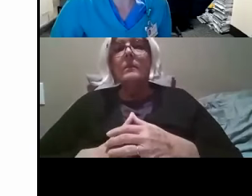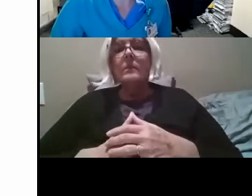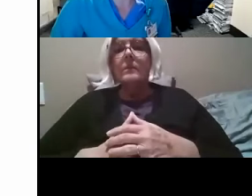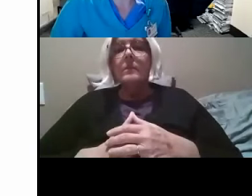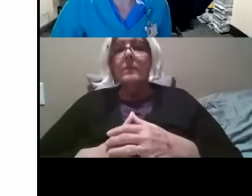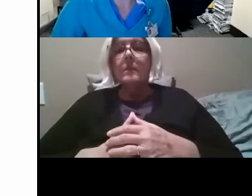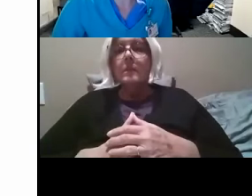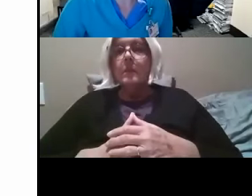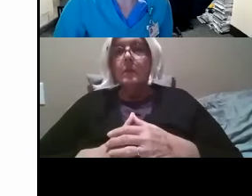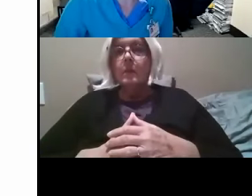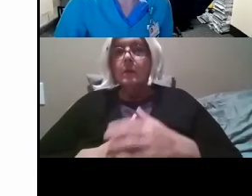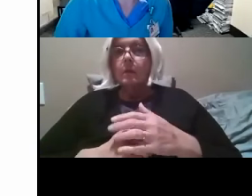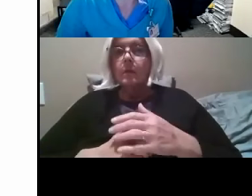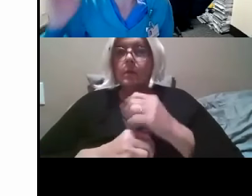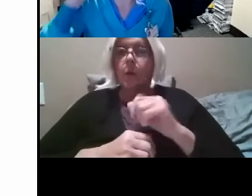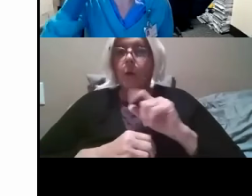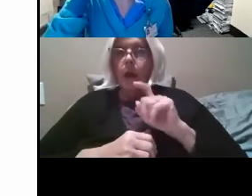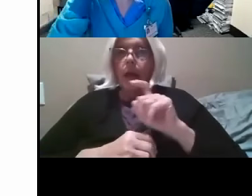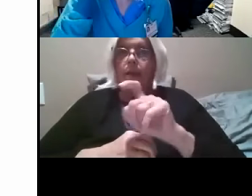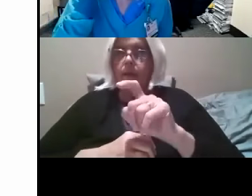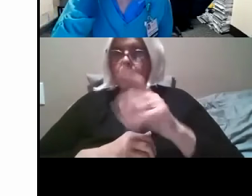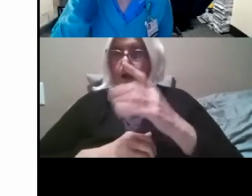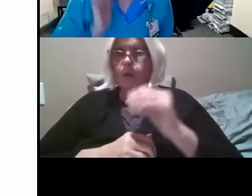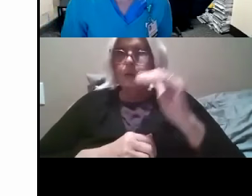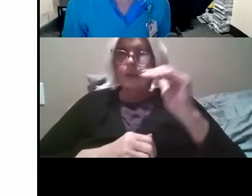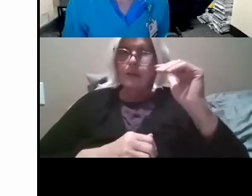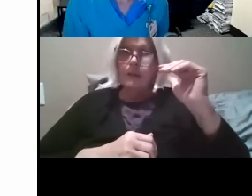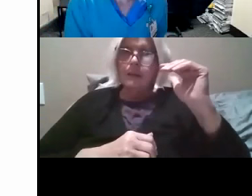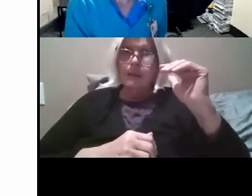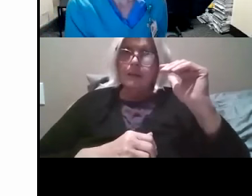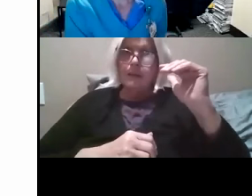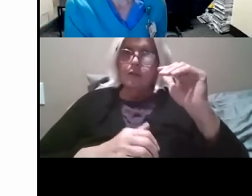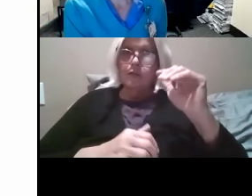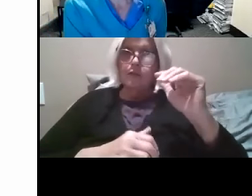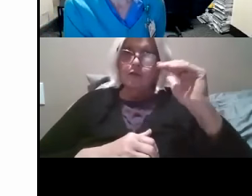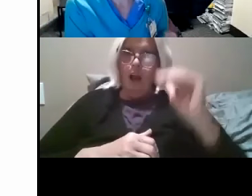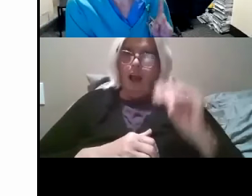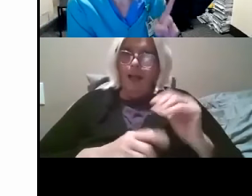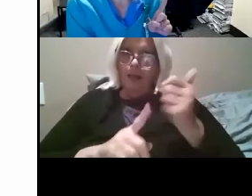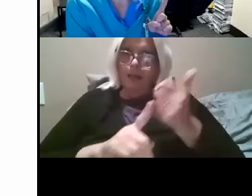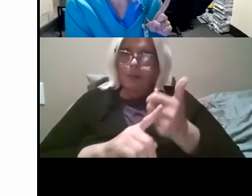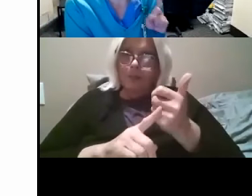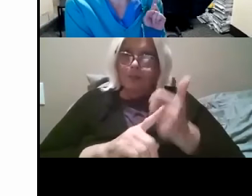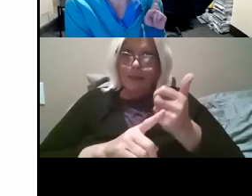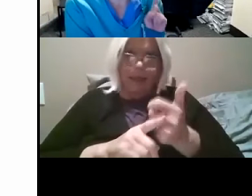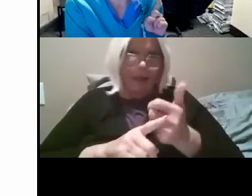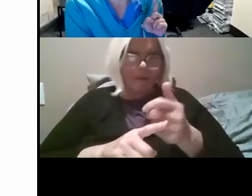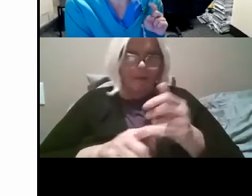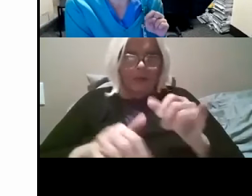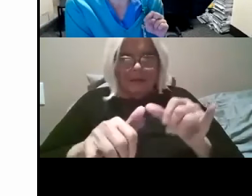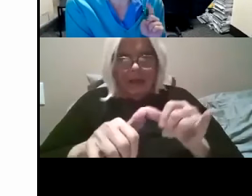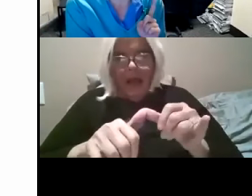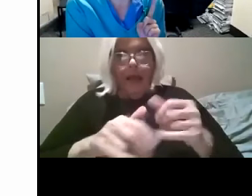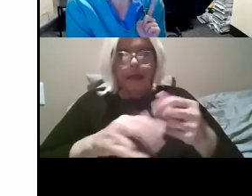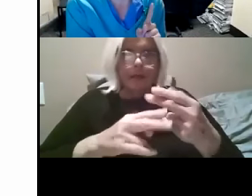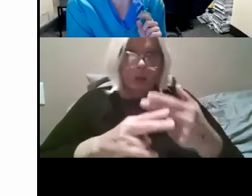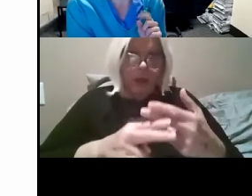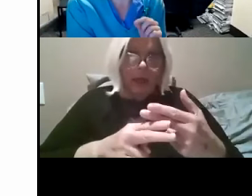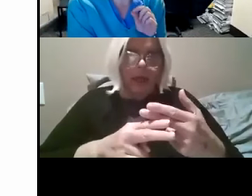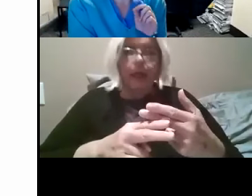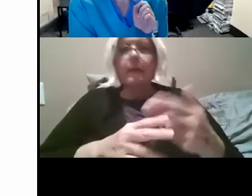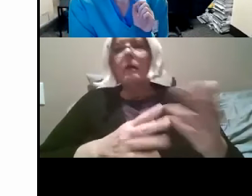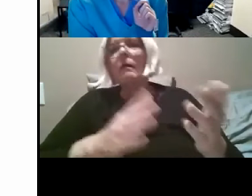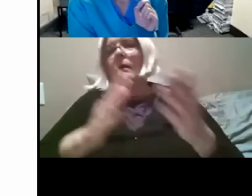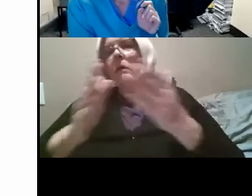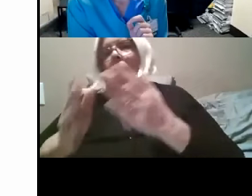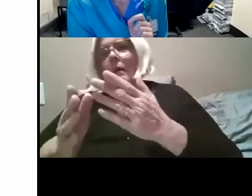of the child and the dose. So one aspect of that